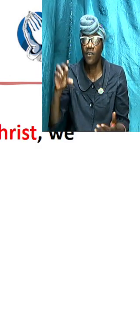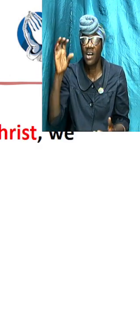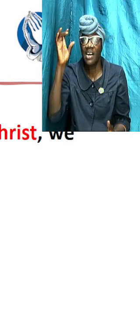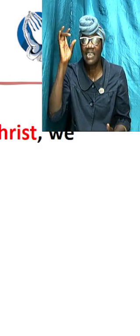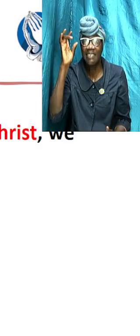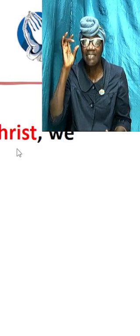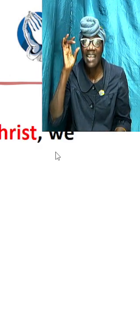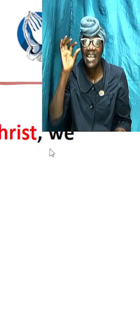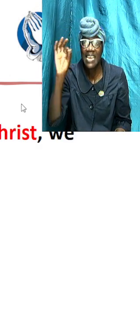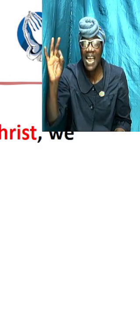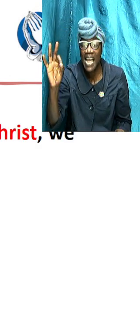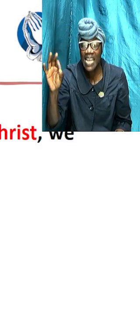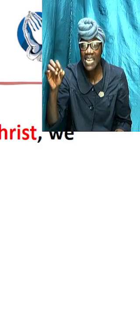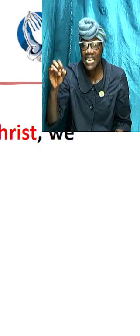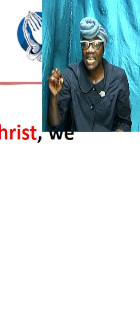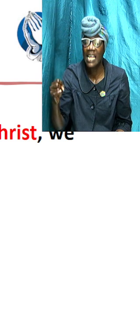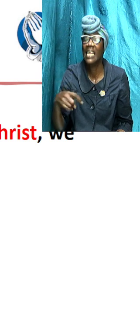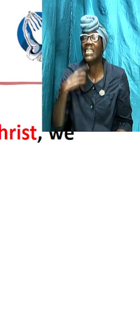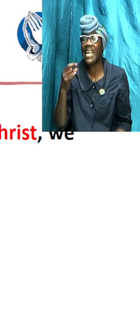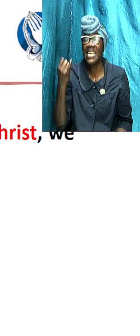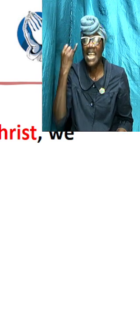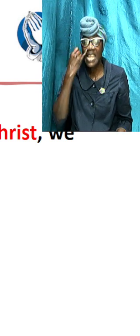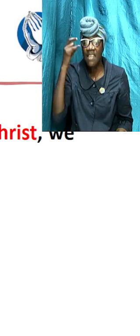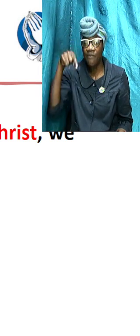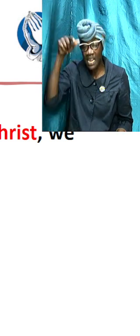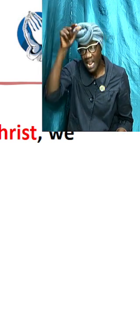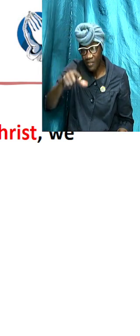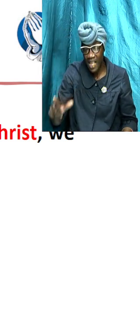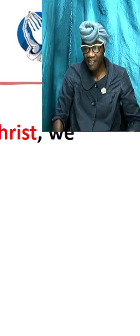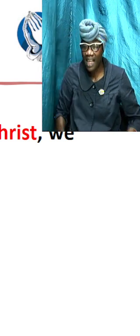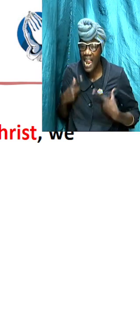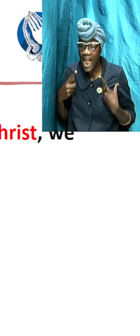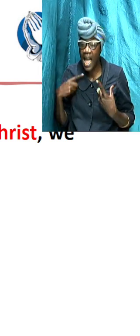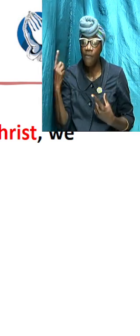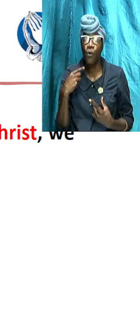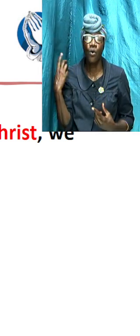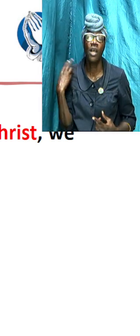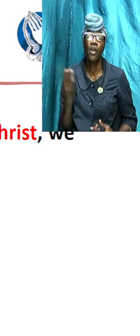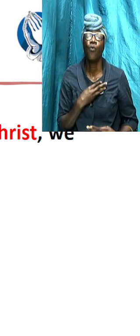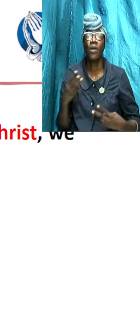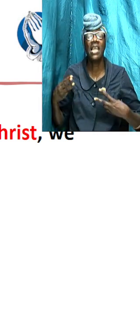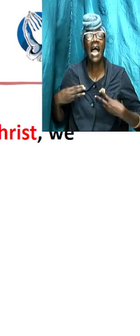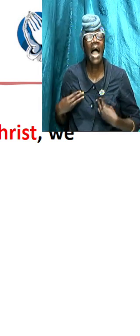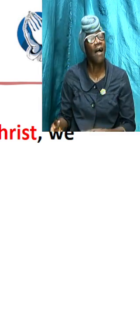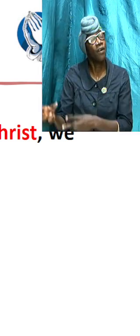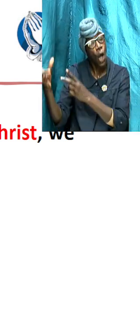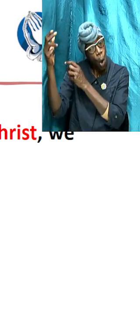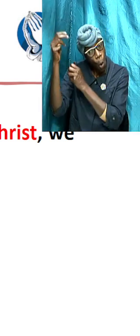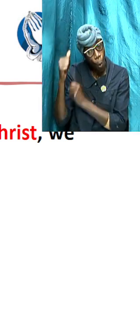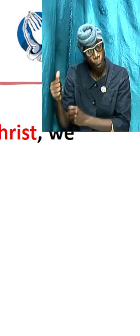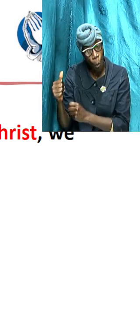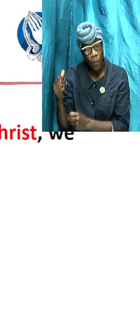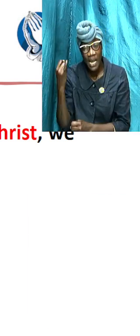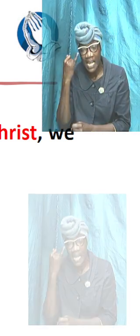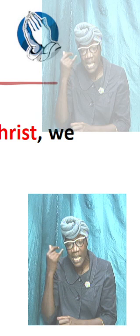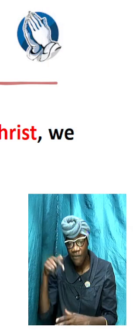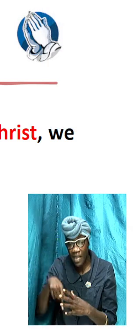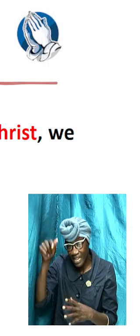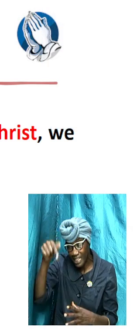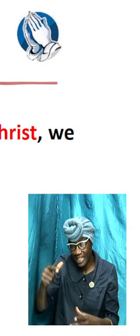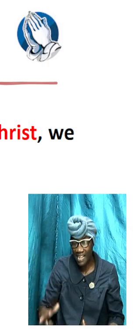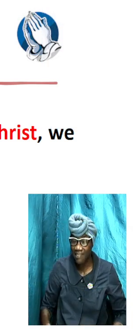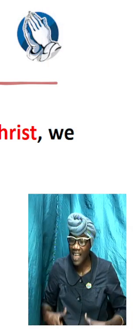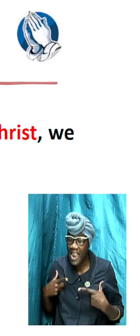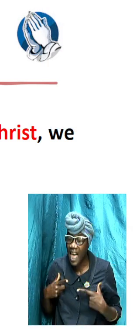in this life only we have hope. You see that word again. If in this life only